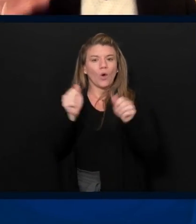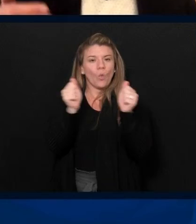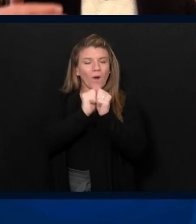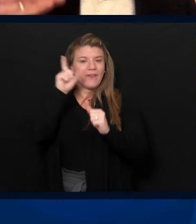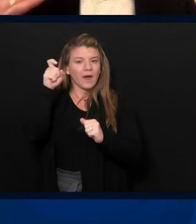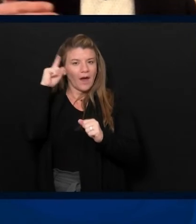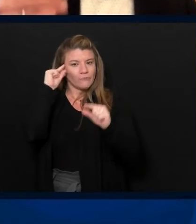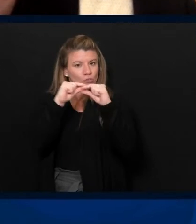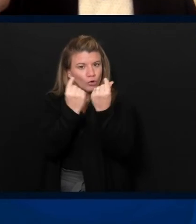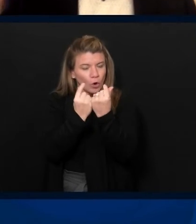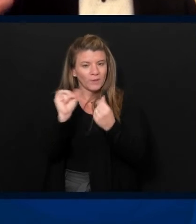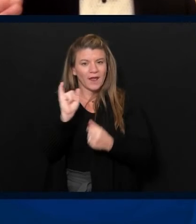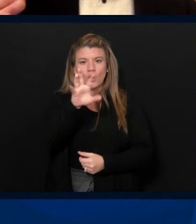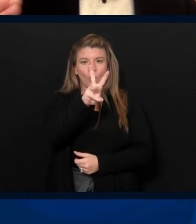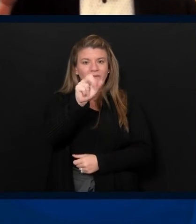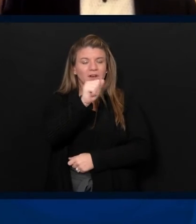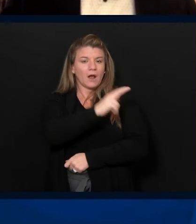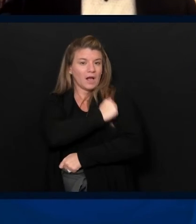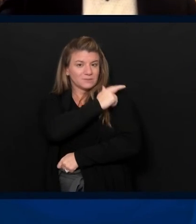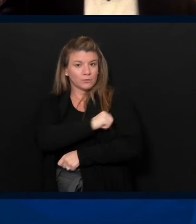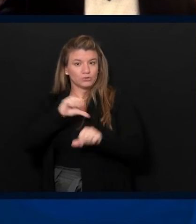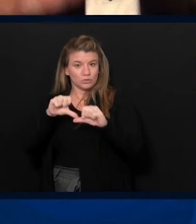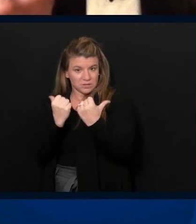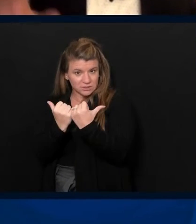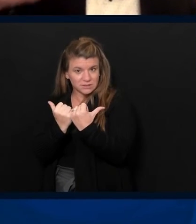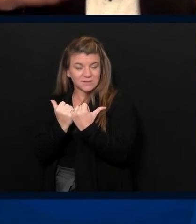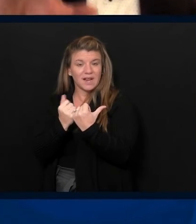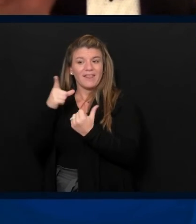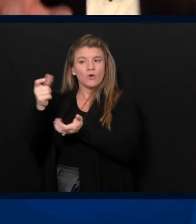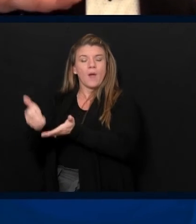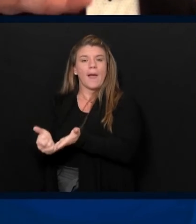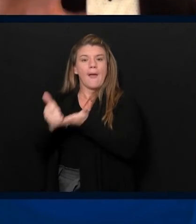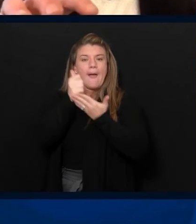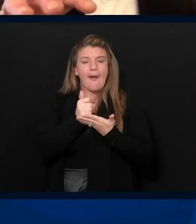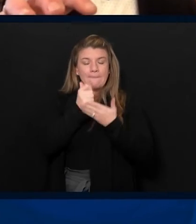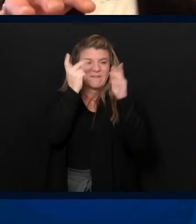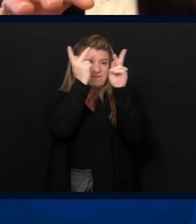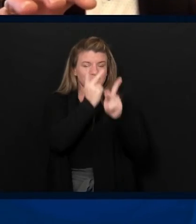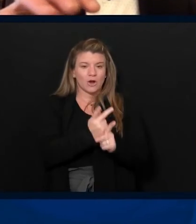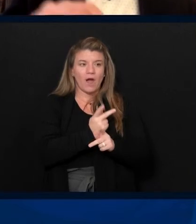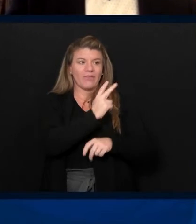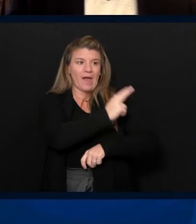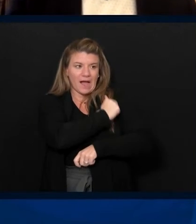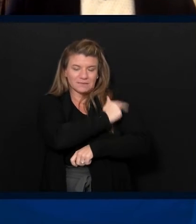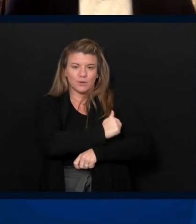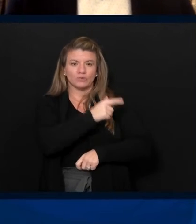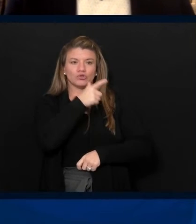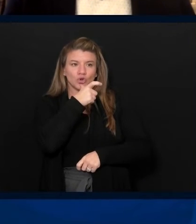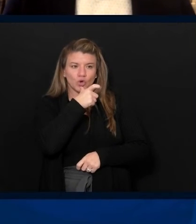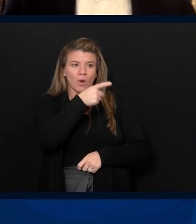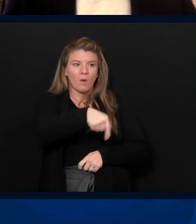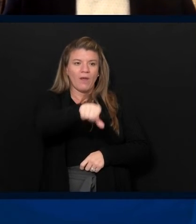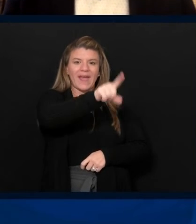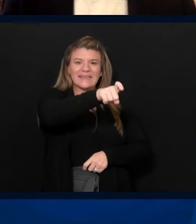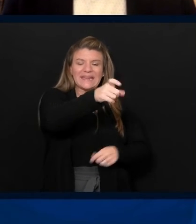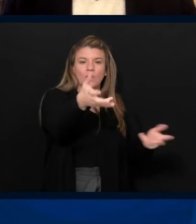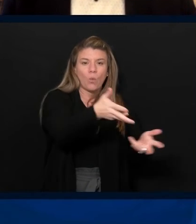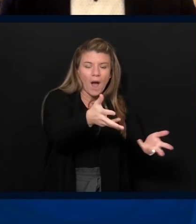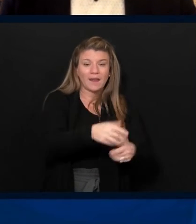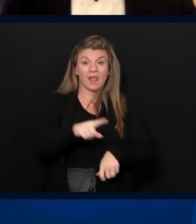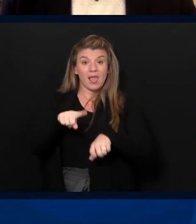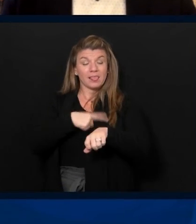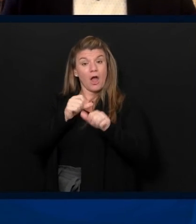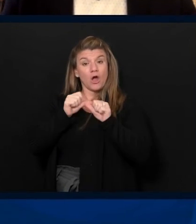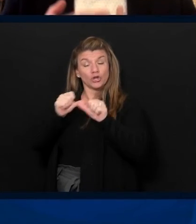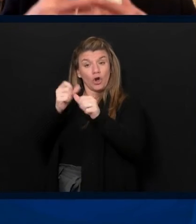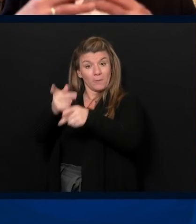associations, for instance, the West Virginia Hospital Association, to help delineate with the hospitals what the hospitals need, with the Long-Term